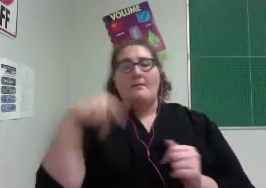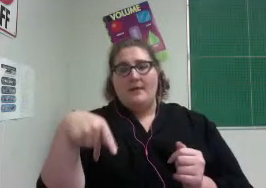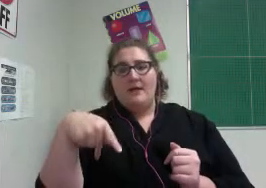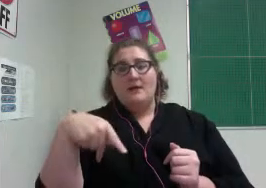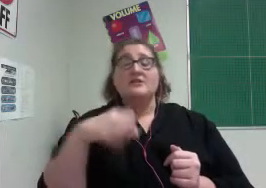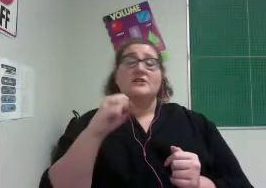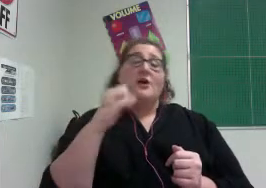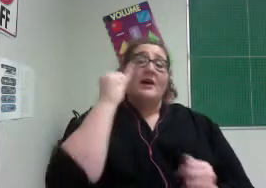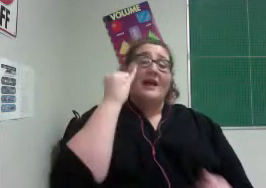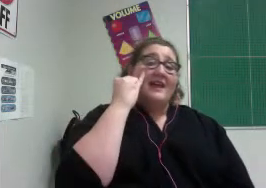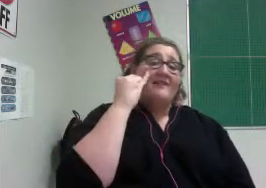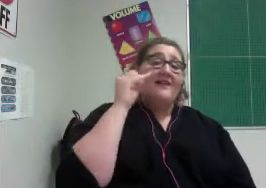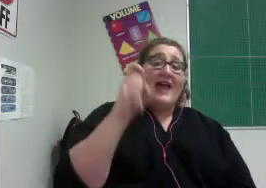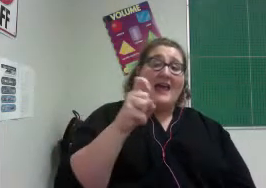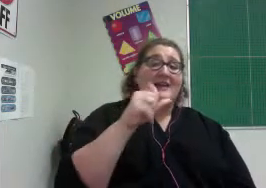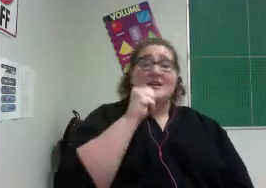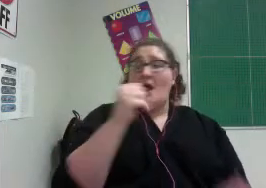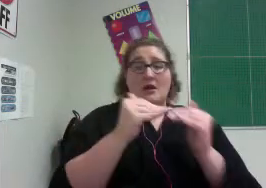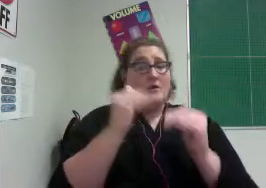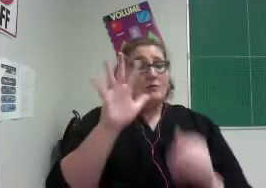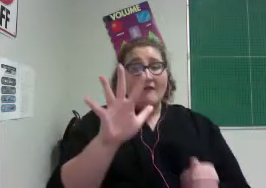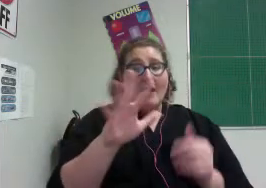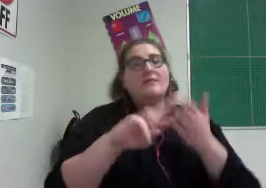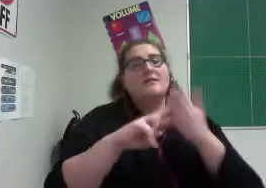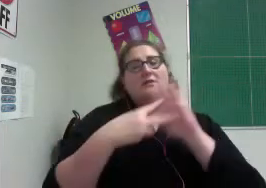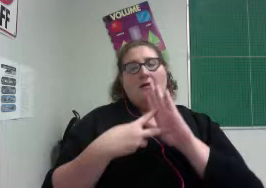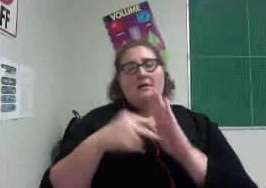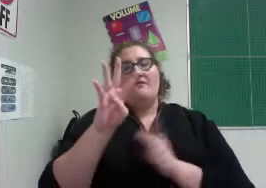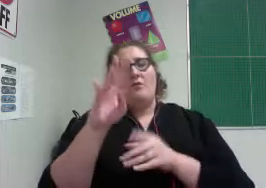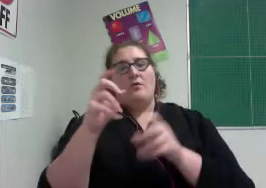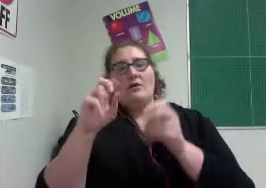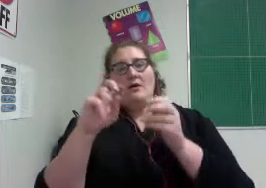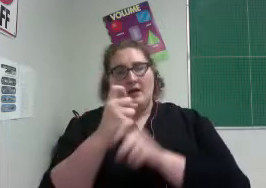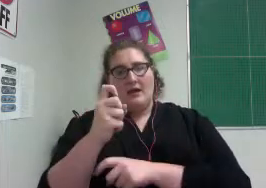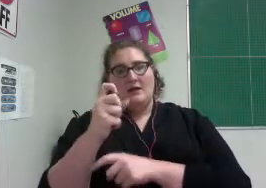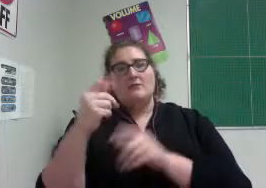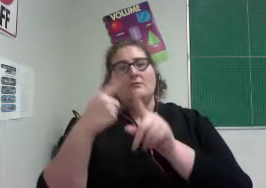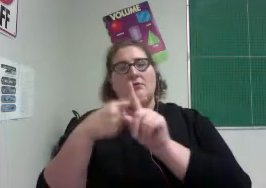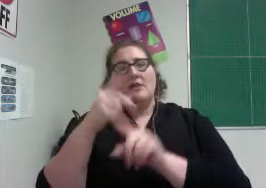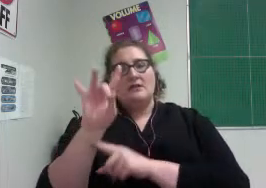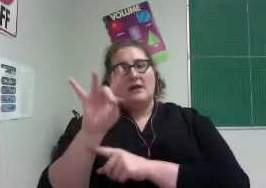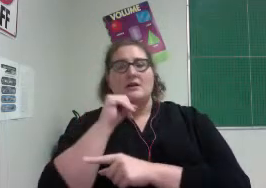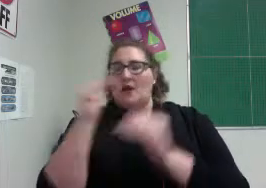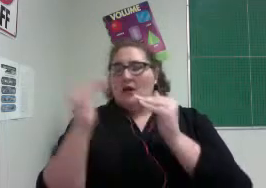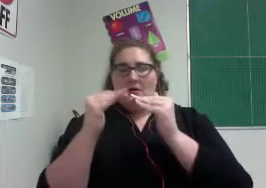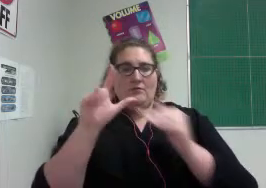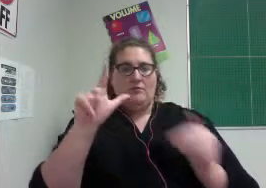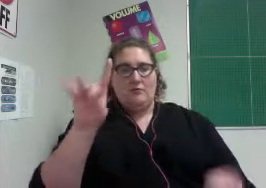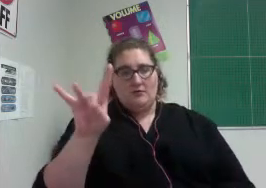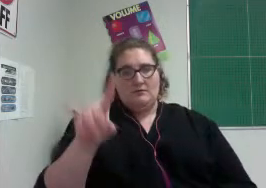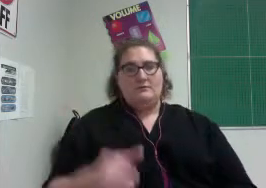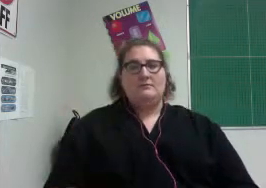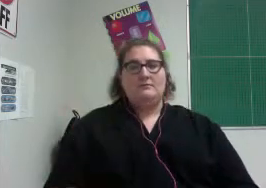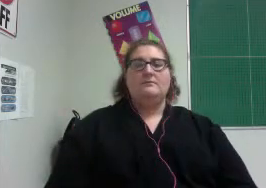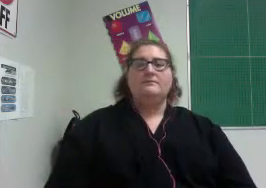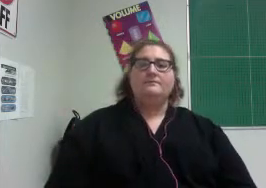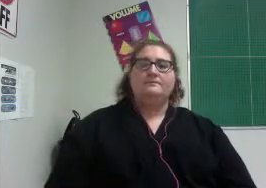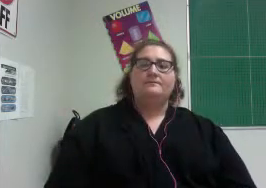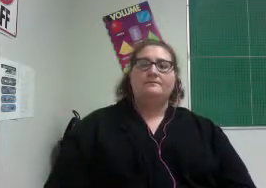p. And it says if x does not equal 5, then 4x plus 8 does not equal 28.